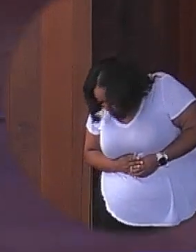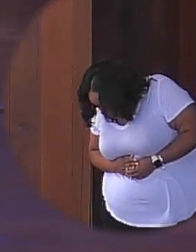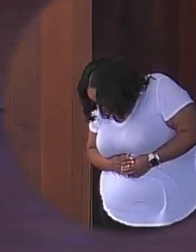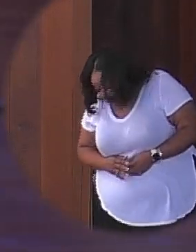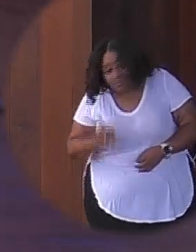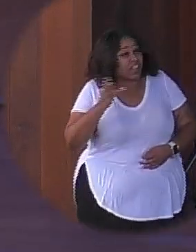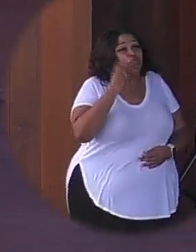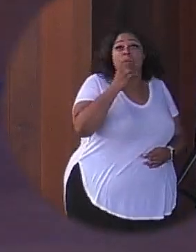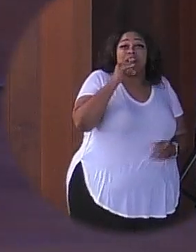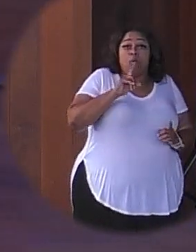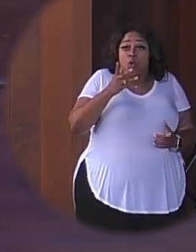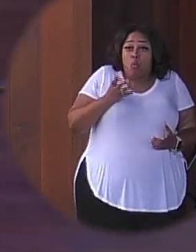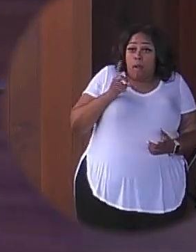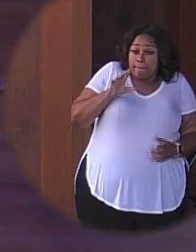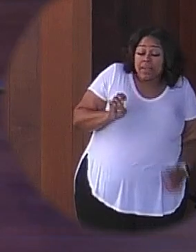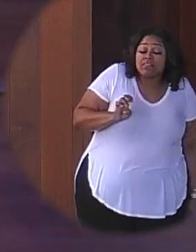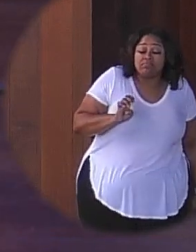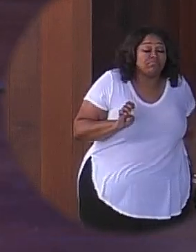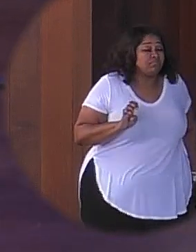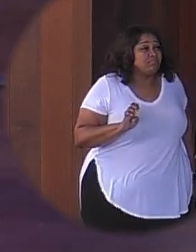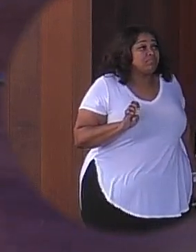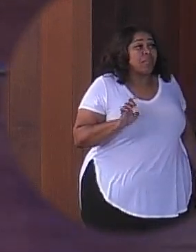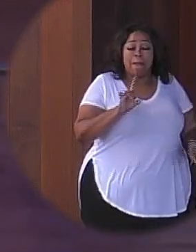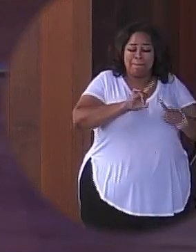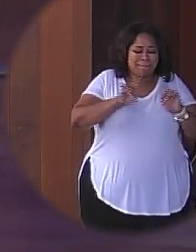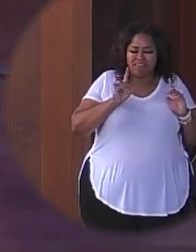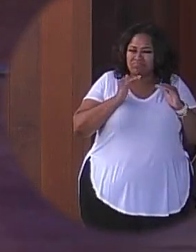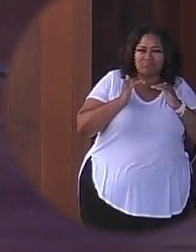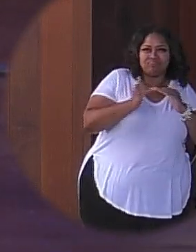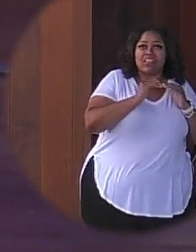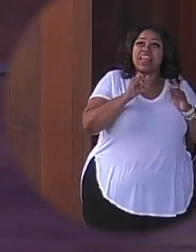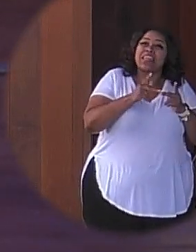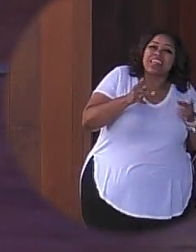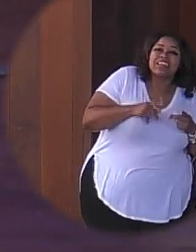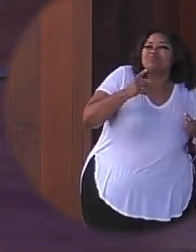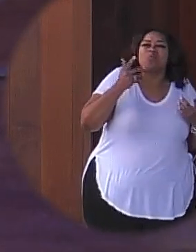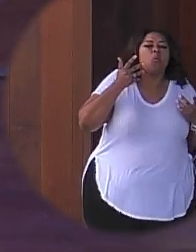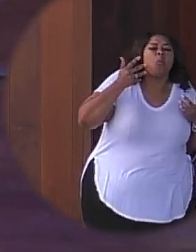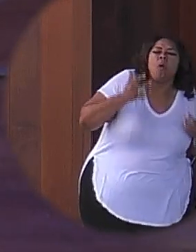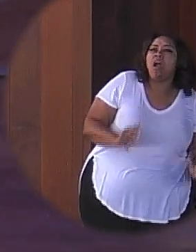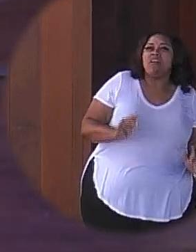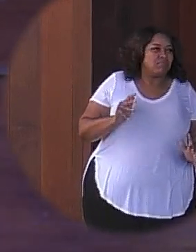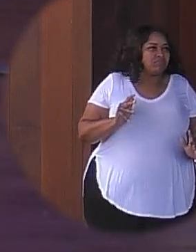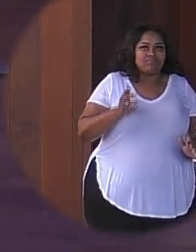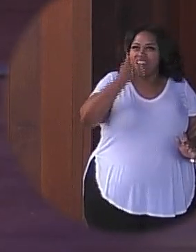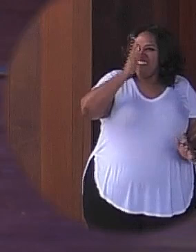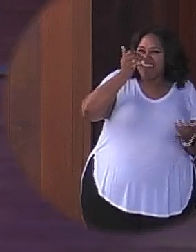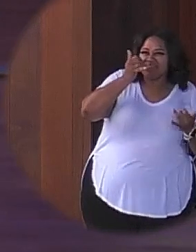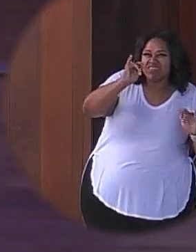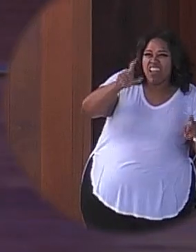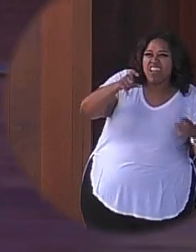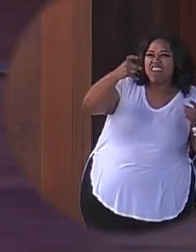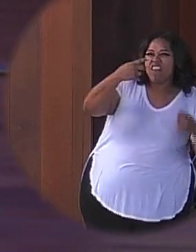press ain't where you want it to be. But even in a place you don't want to be, God is still